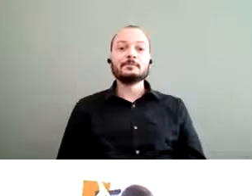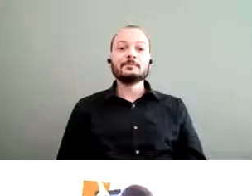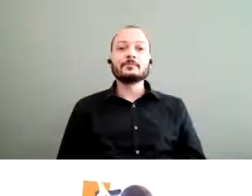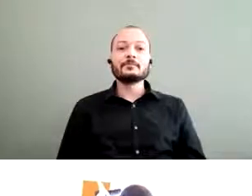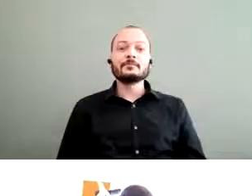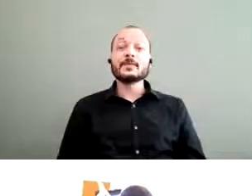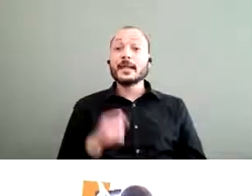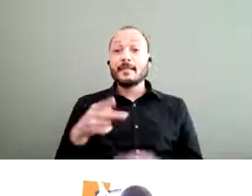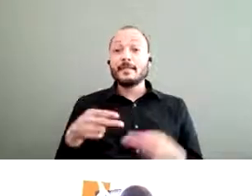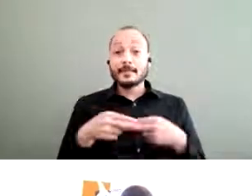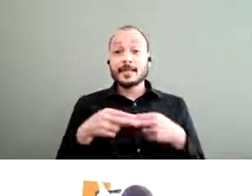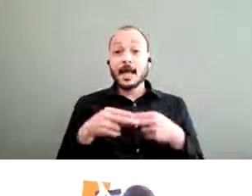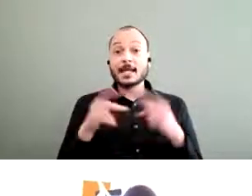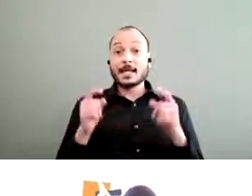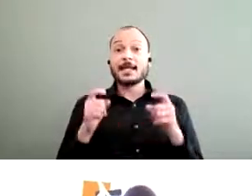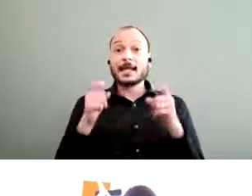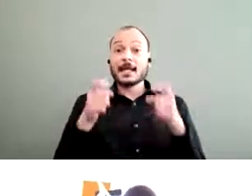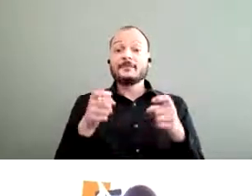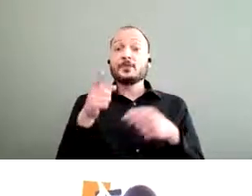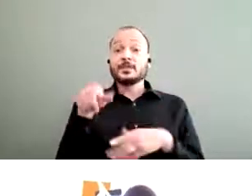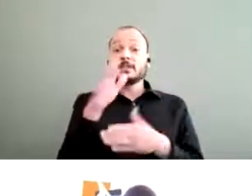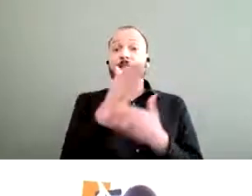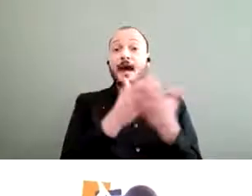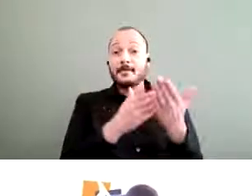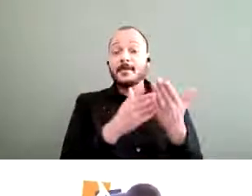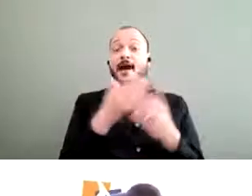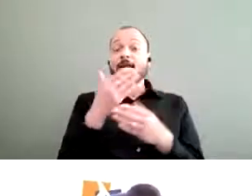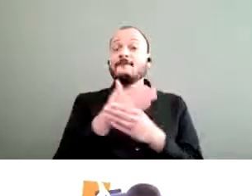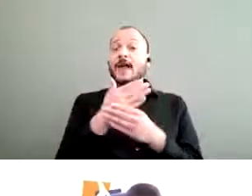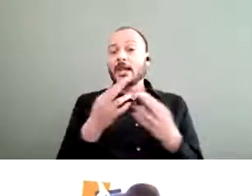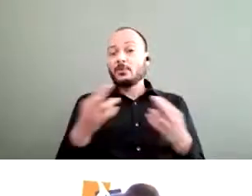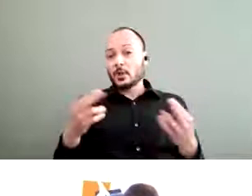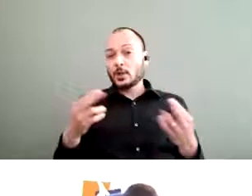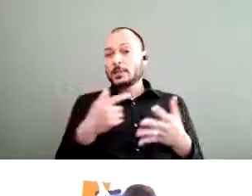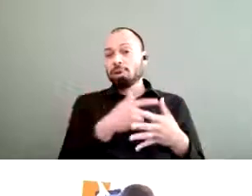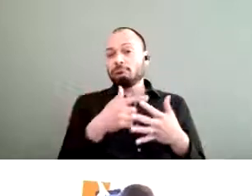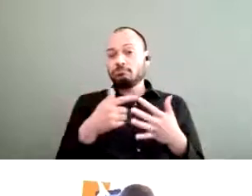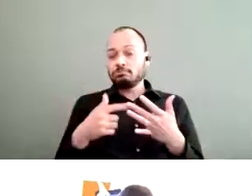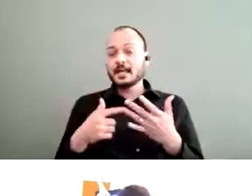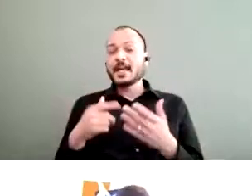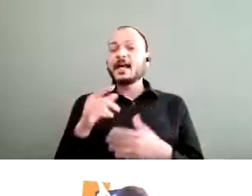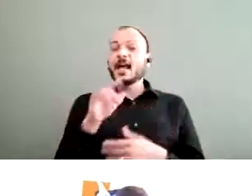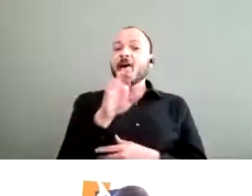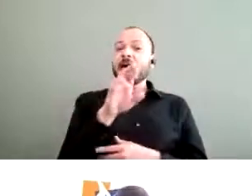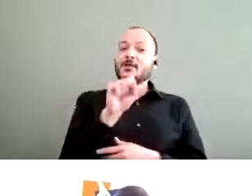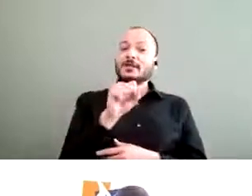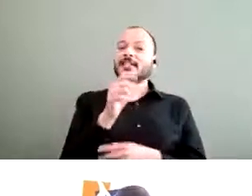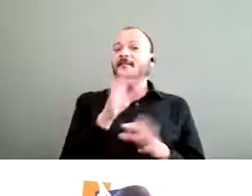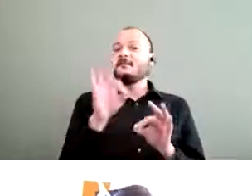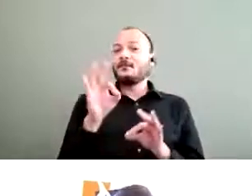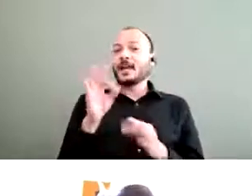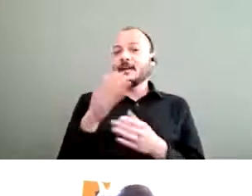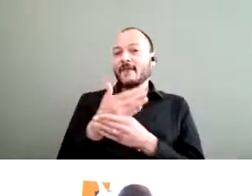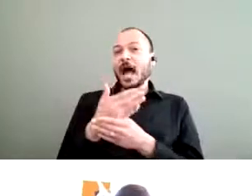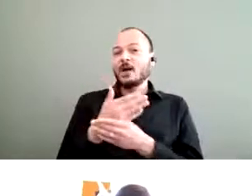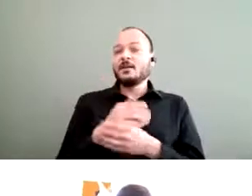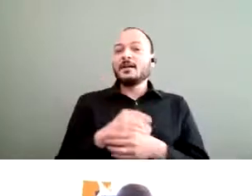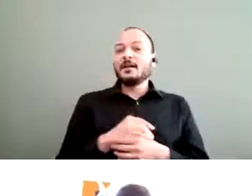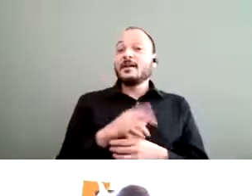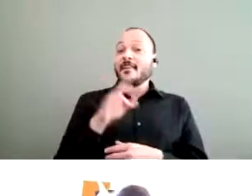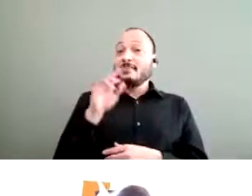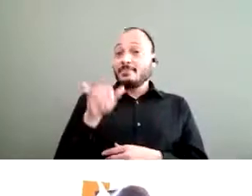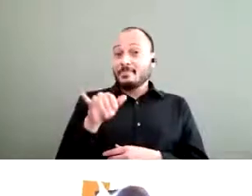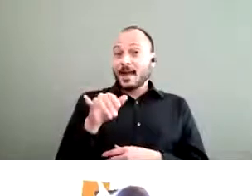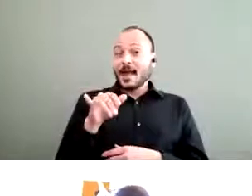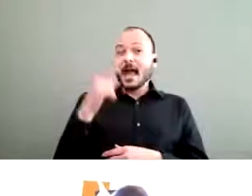then this slide will just give you some filing resources. there's the IRS free file, which is going to be, I believe Golden Gate is